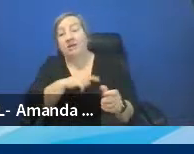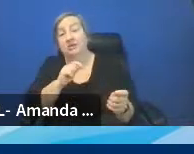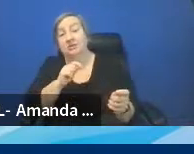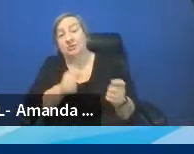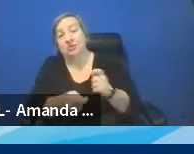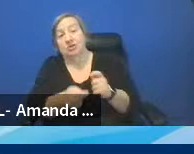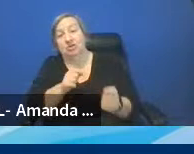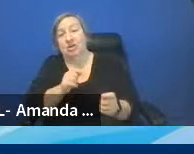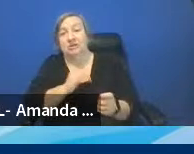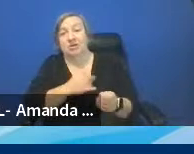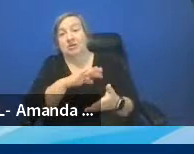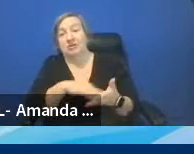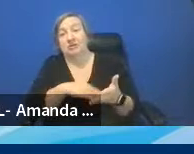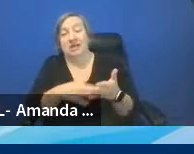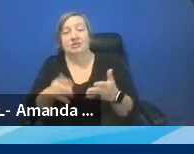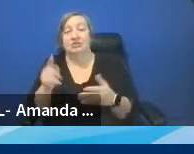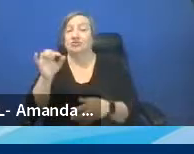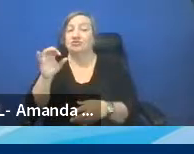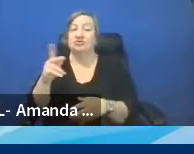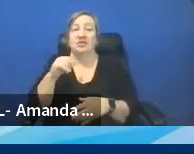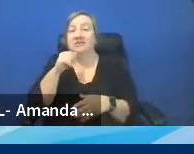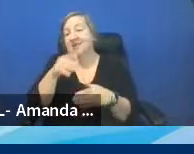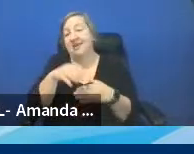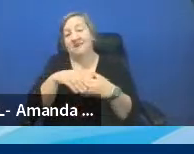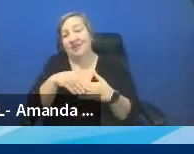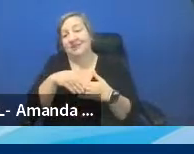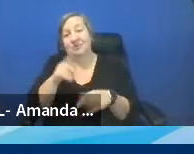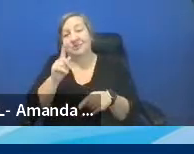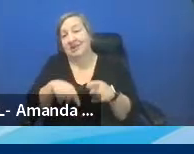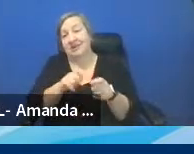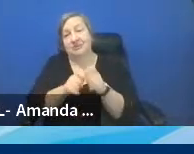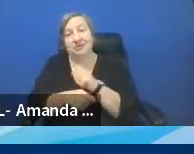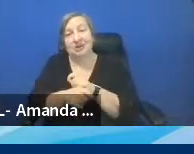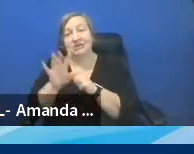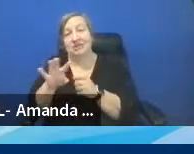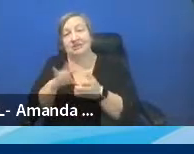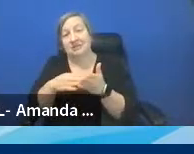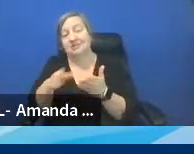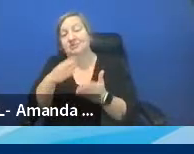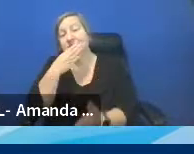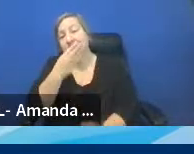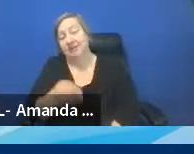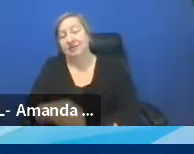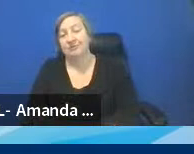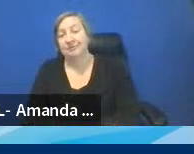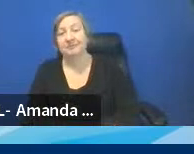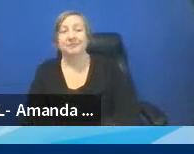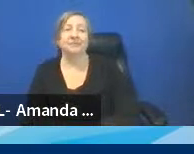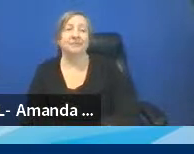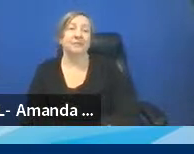our schedules, they have a lot less flexibility to do so. Thank you.